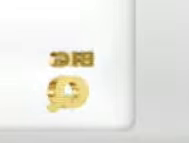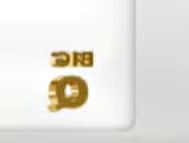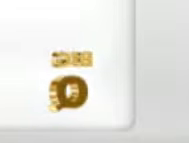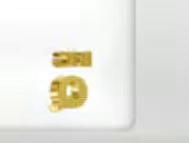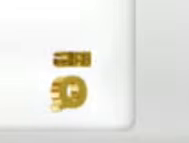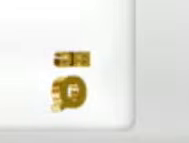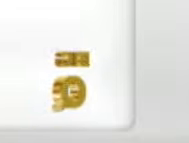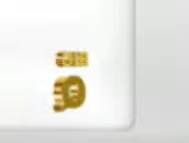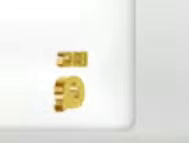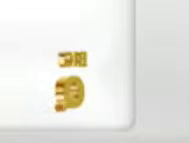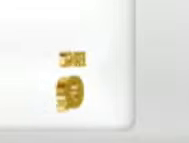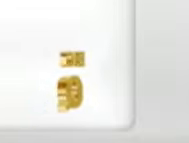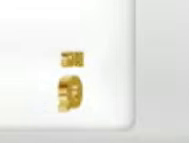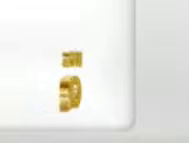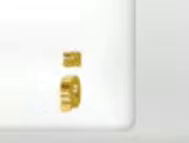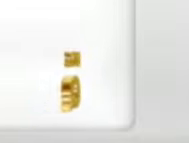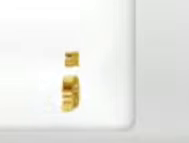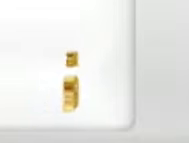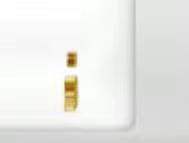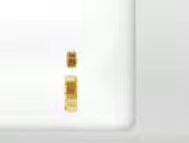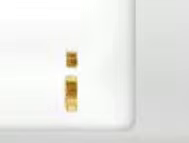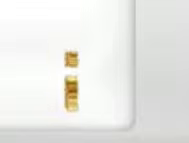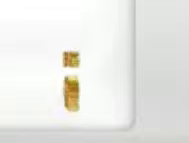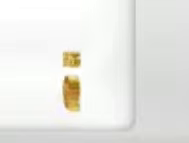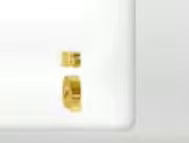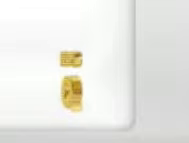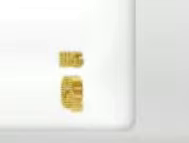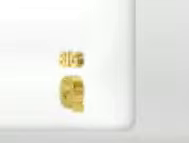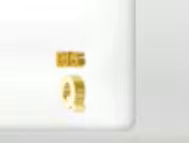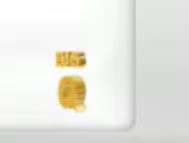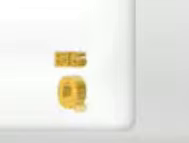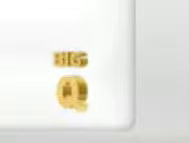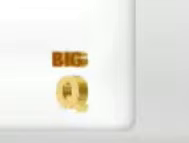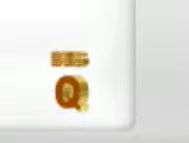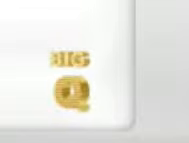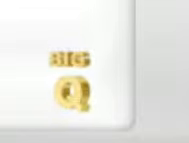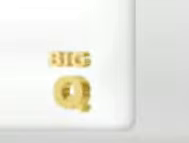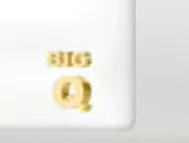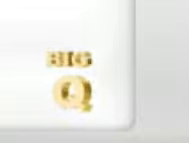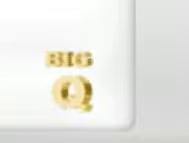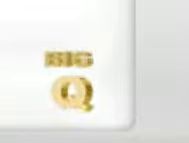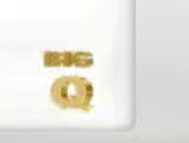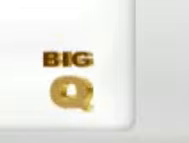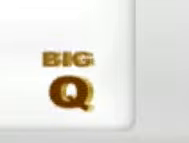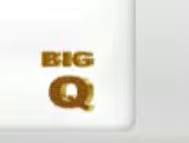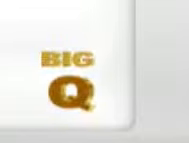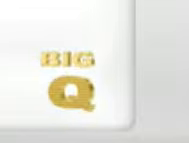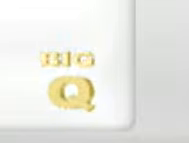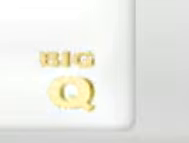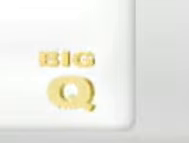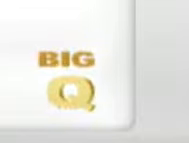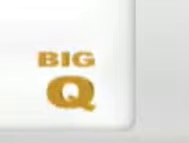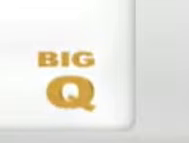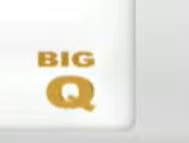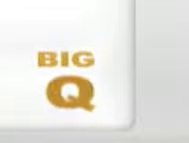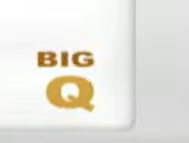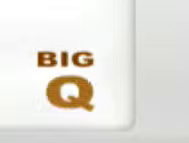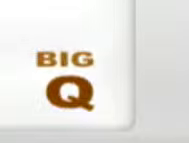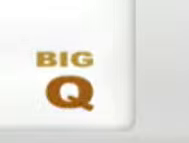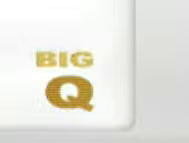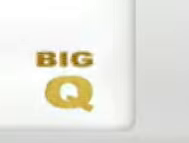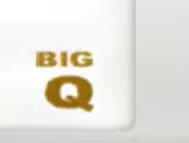X at Ashley Mazuri at KT News KE. The hashtag to use is checkpoint, and I will be getting to your feedback as we